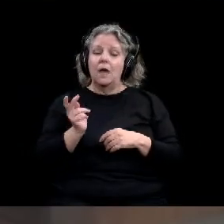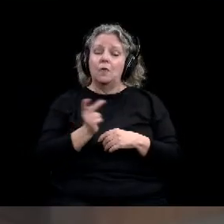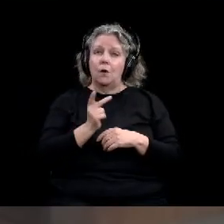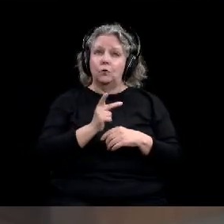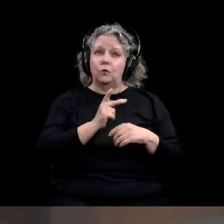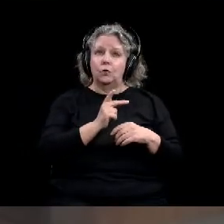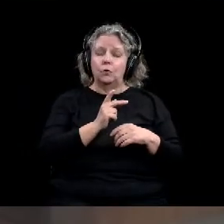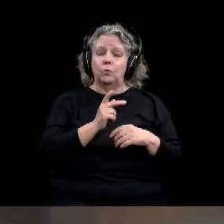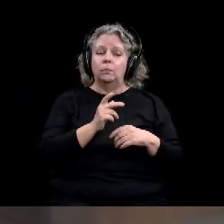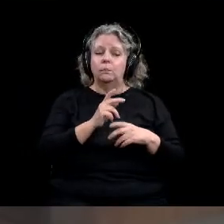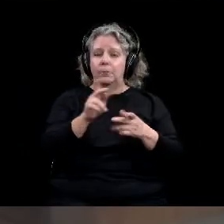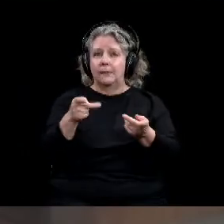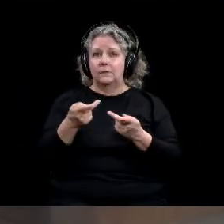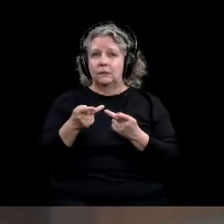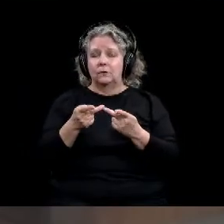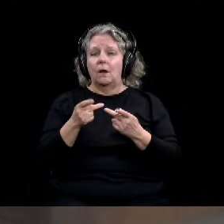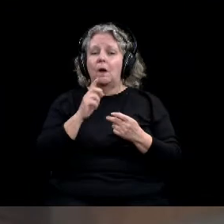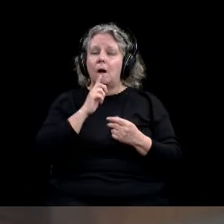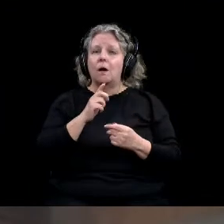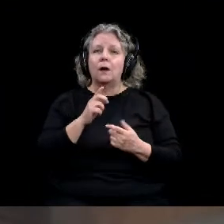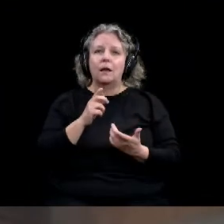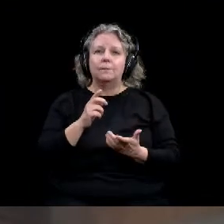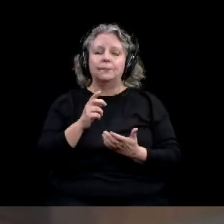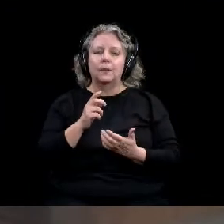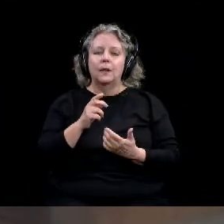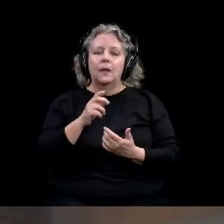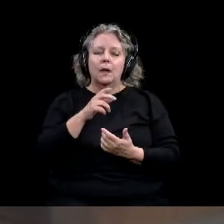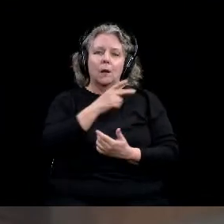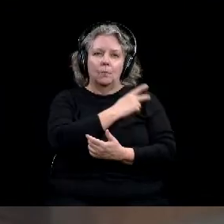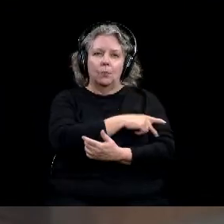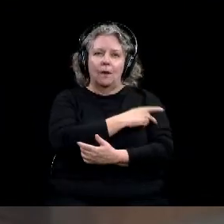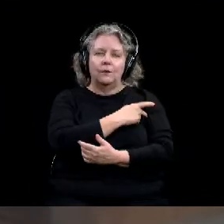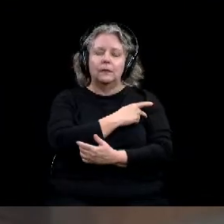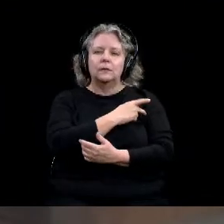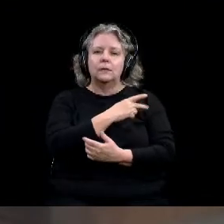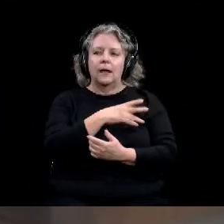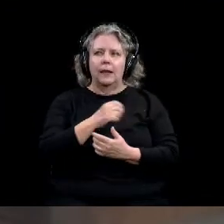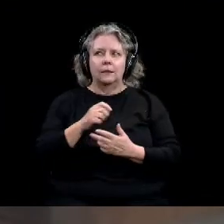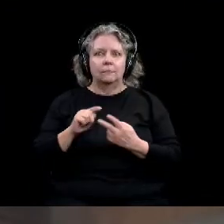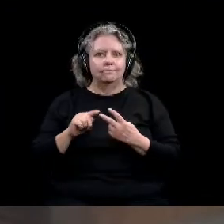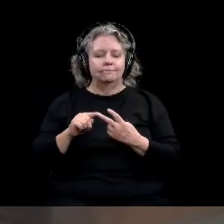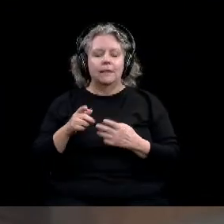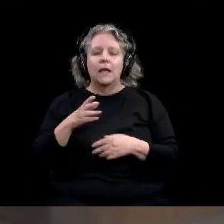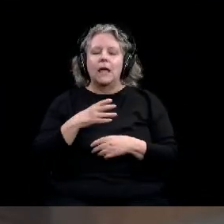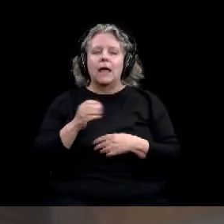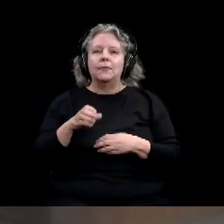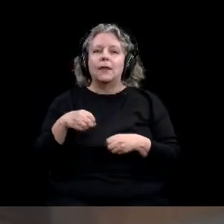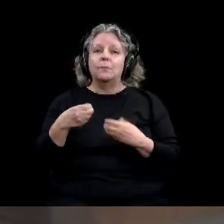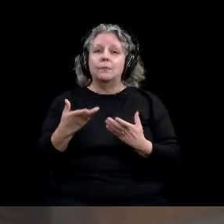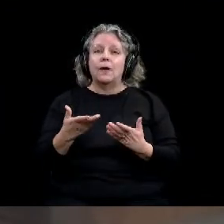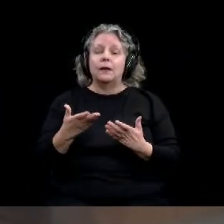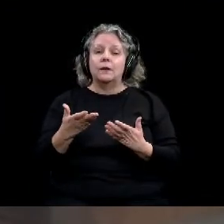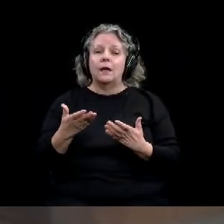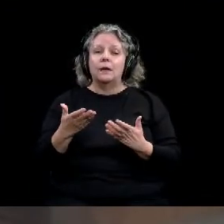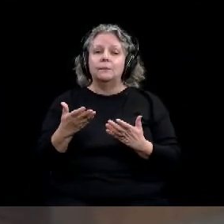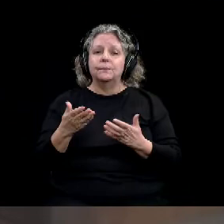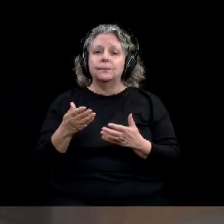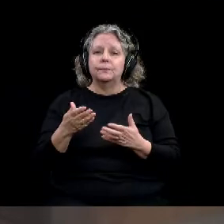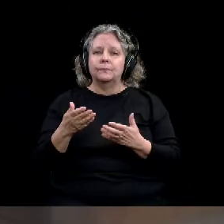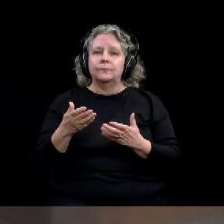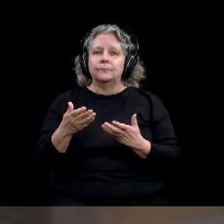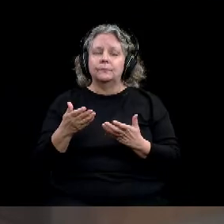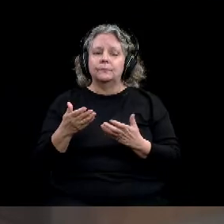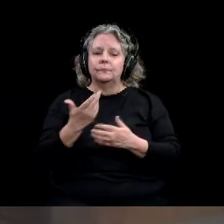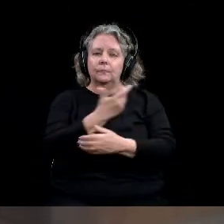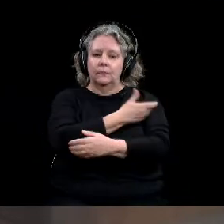get larger quantities of vaccinations than other providers, and this week the health district has gotten 1,500 doses. As a reminder,